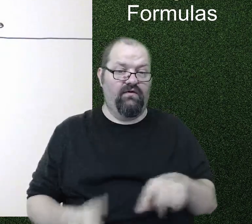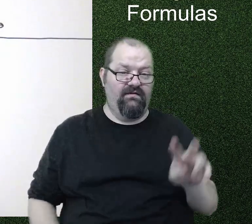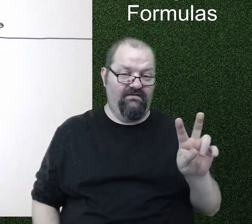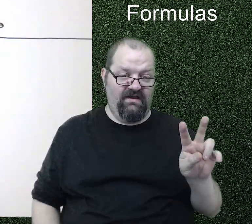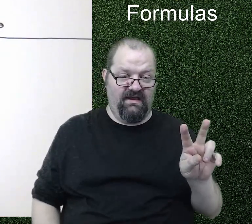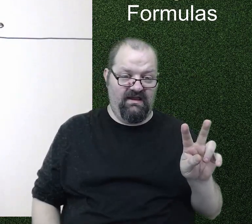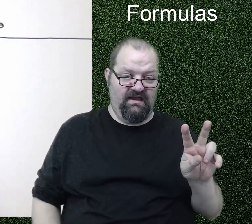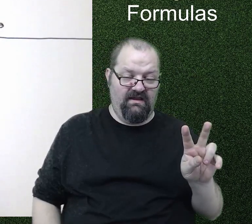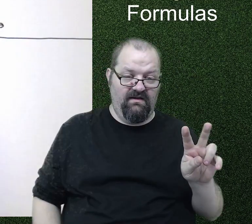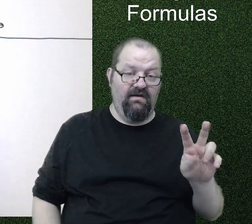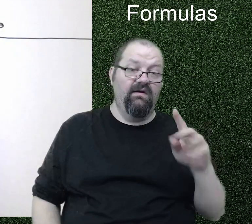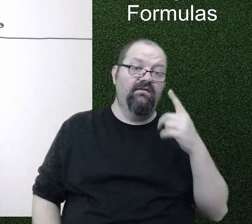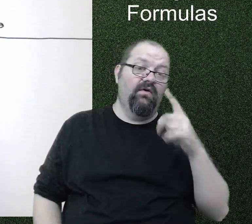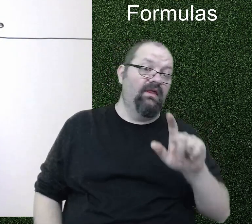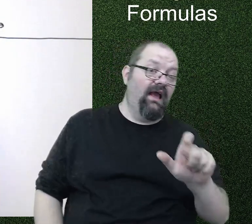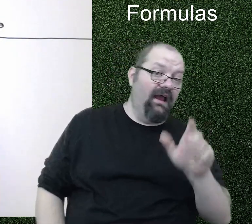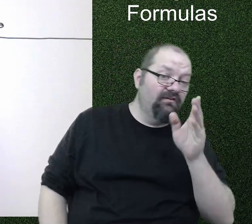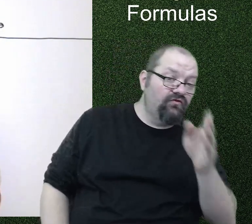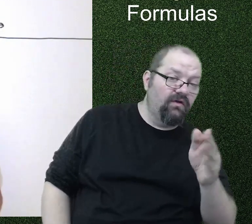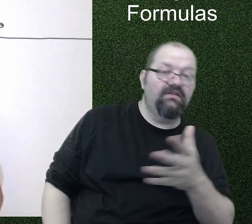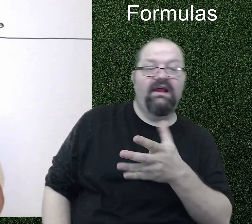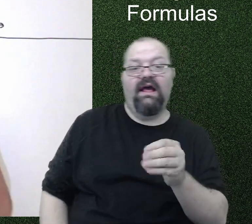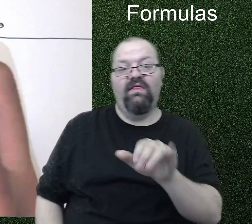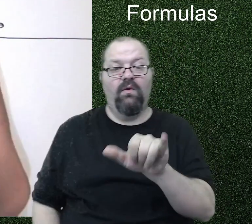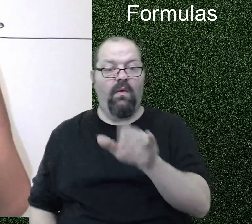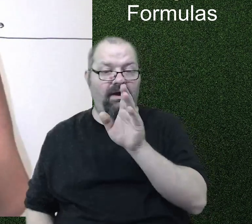in the x direction and y direction,